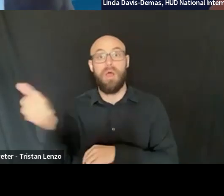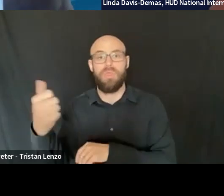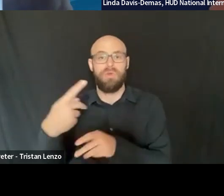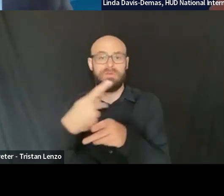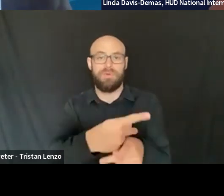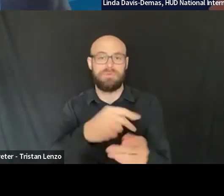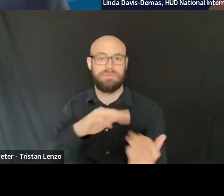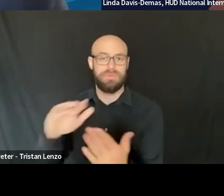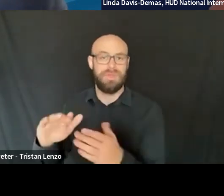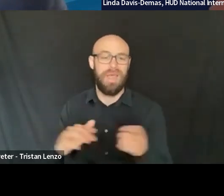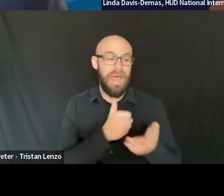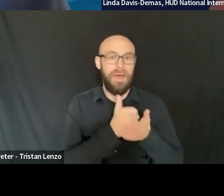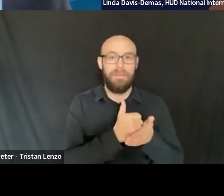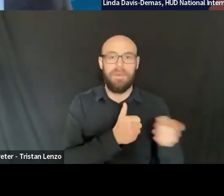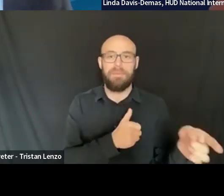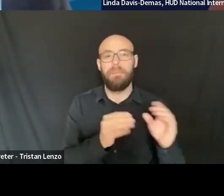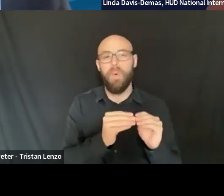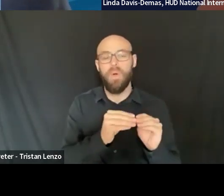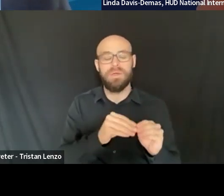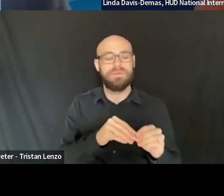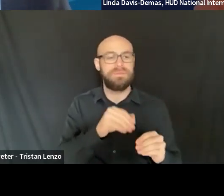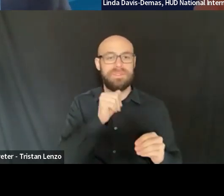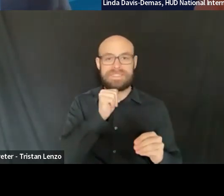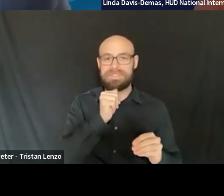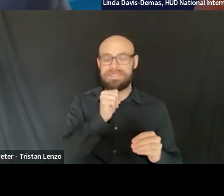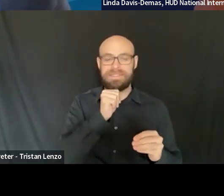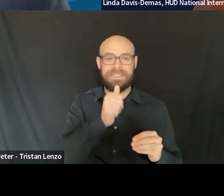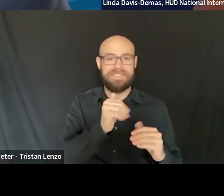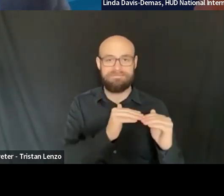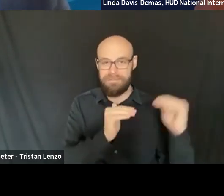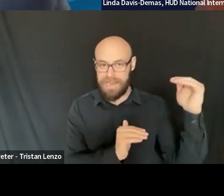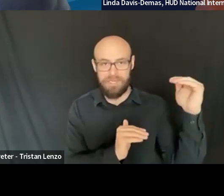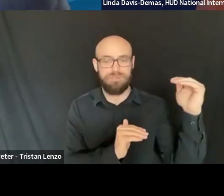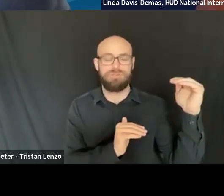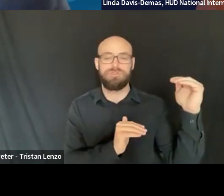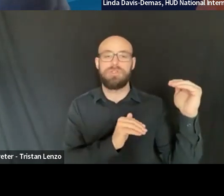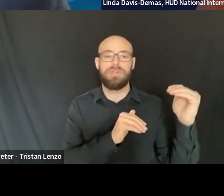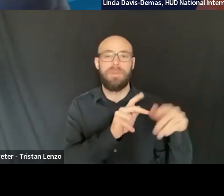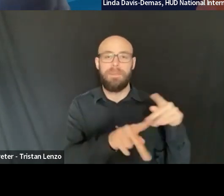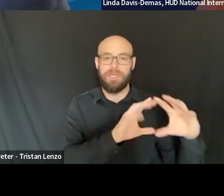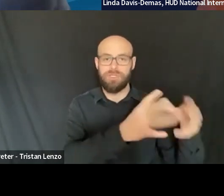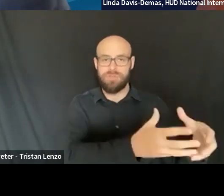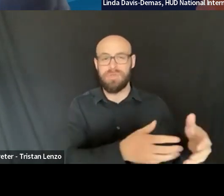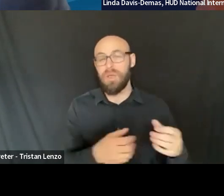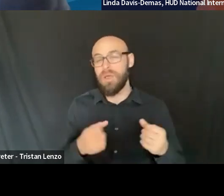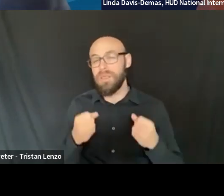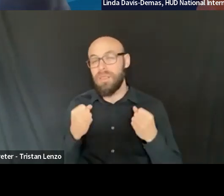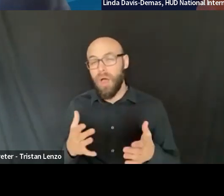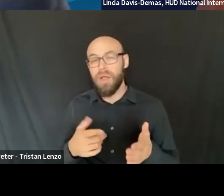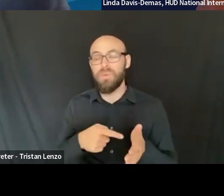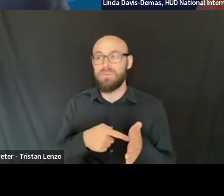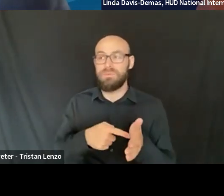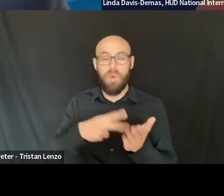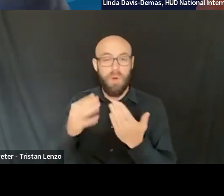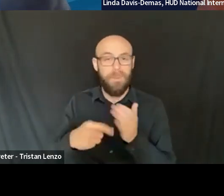more disadvantaged populations. And one of the things that HFAs point to is that a lot of them require their borrowers to receive some sort of pre-purchase counseling